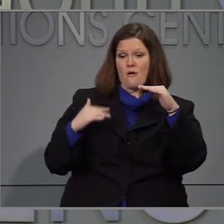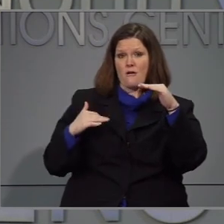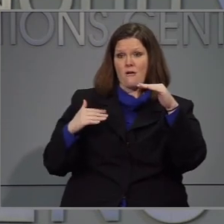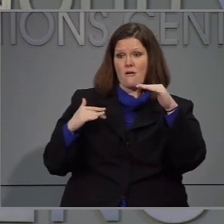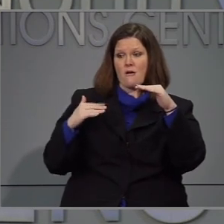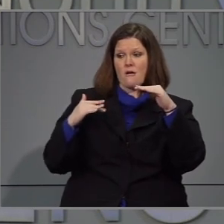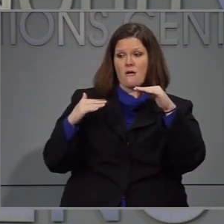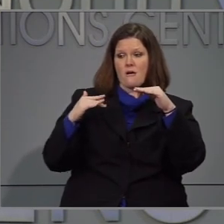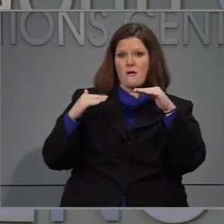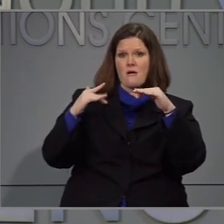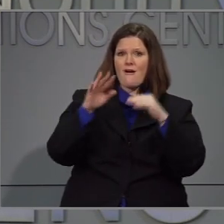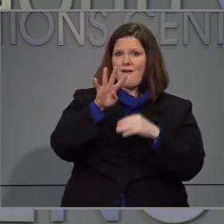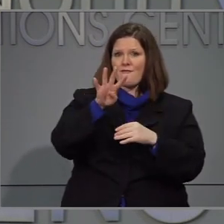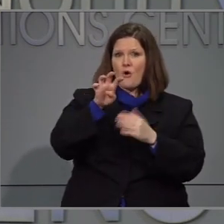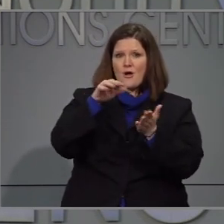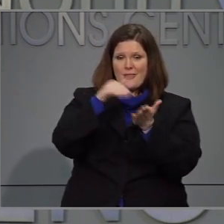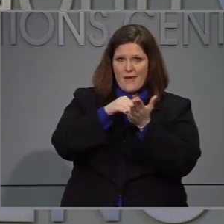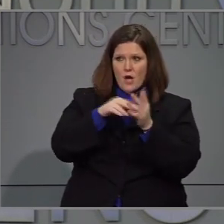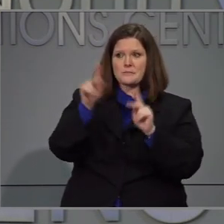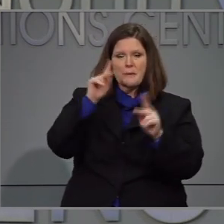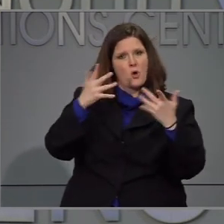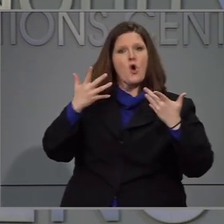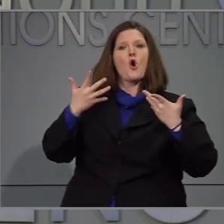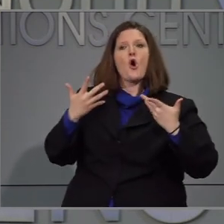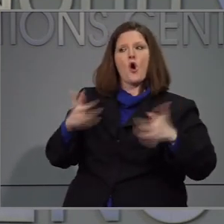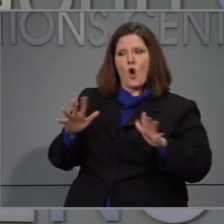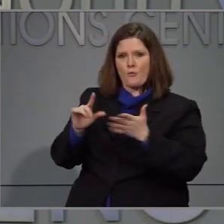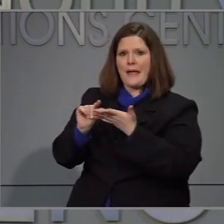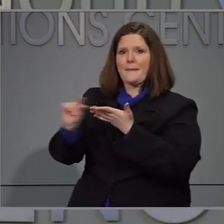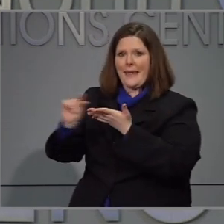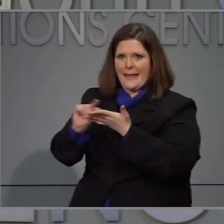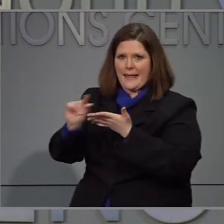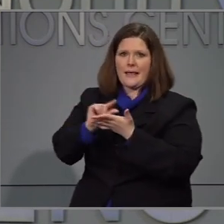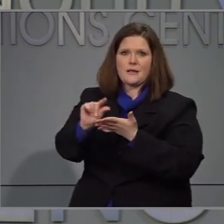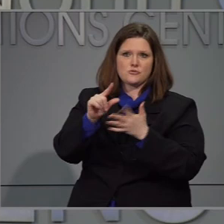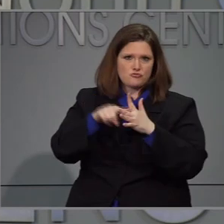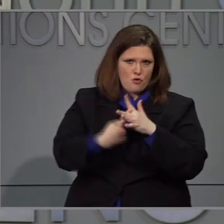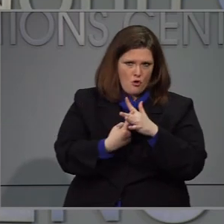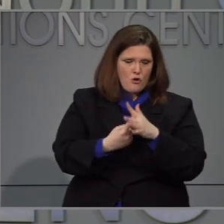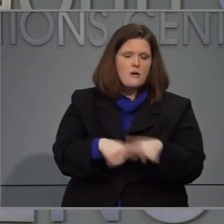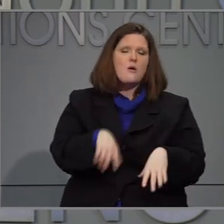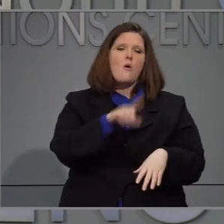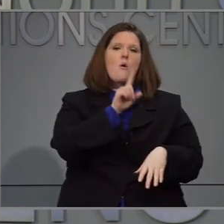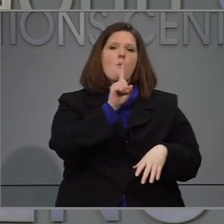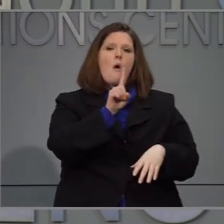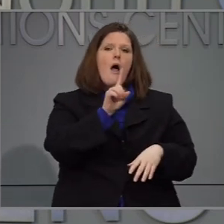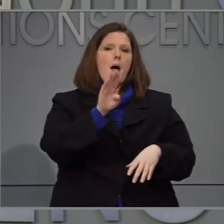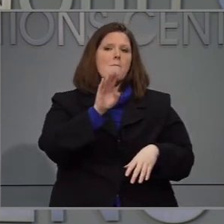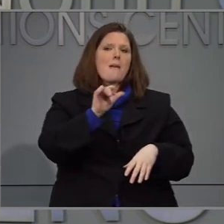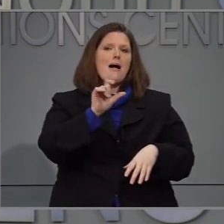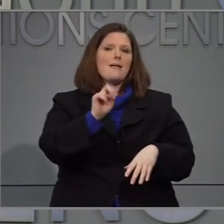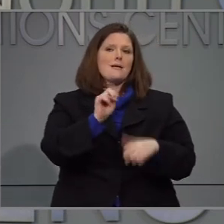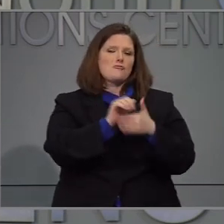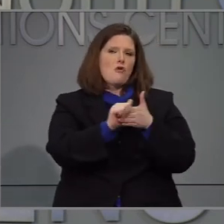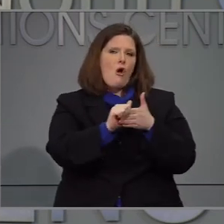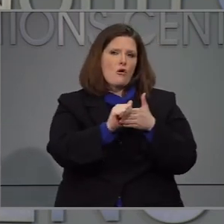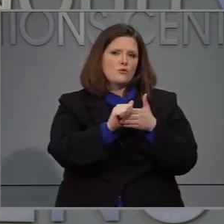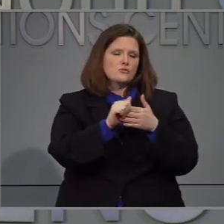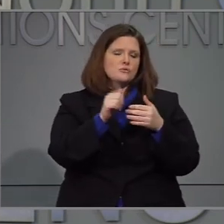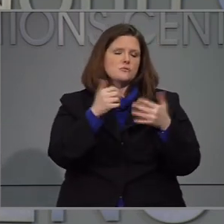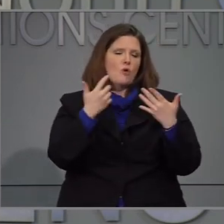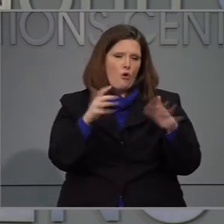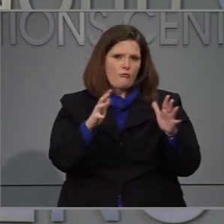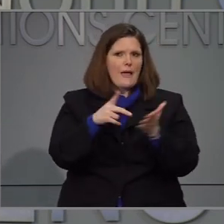paid claims, and getting close to $1 billion having gone out already. But there are a lot more people